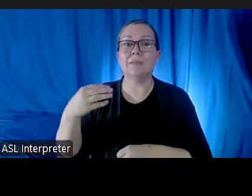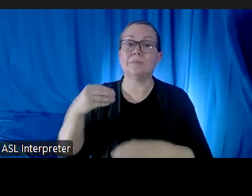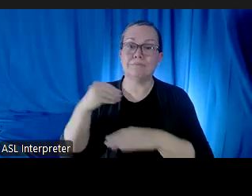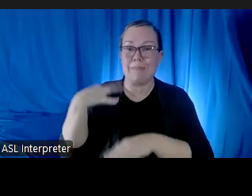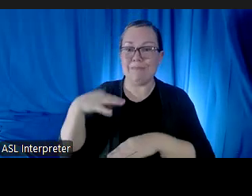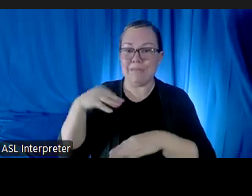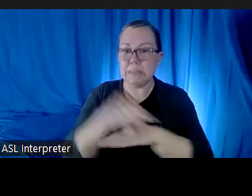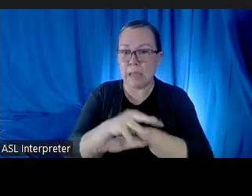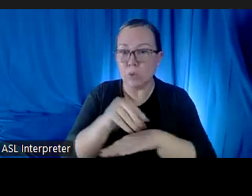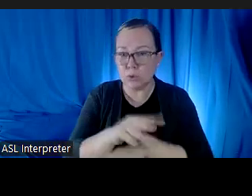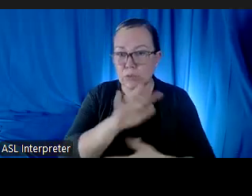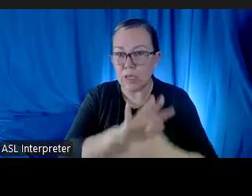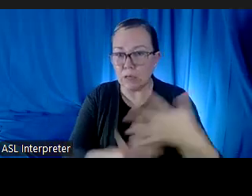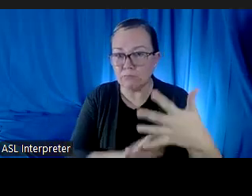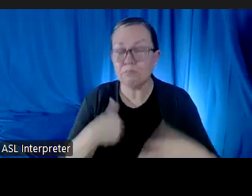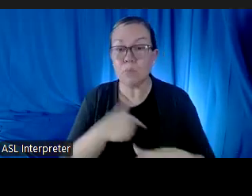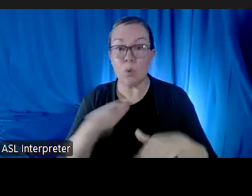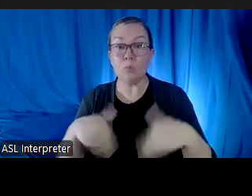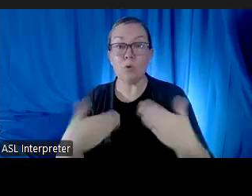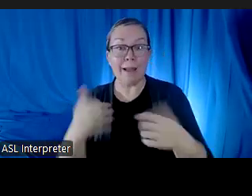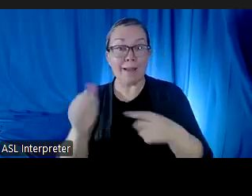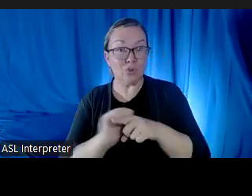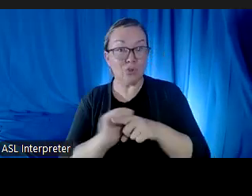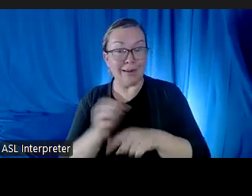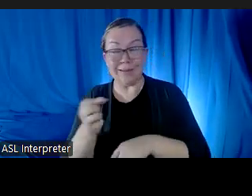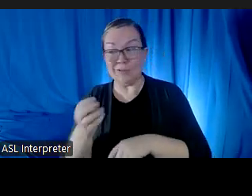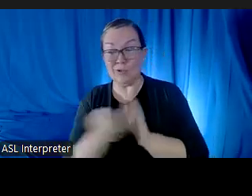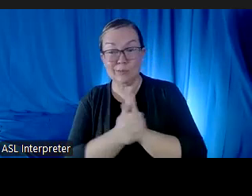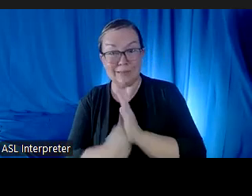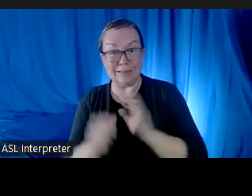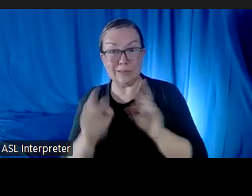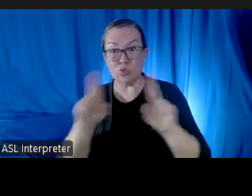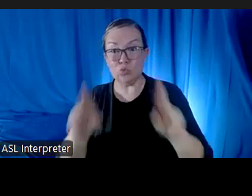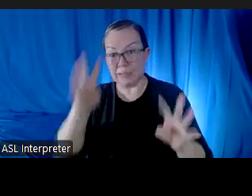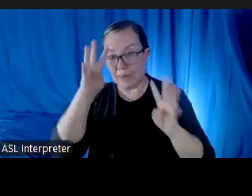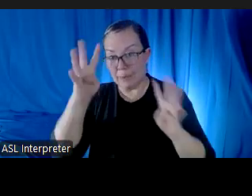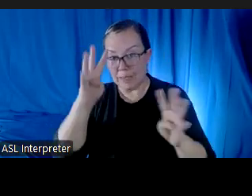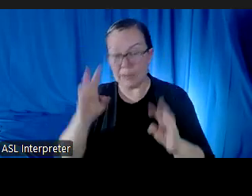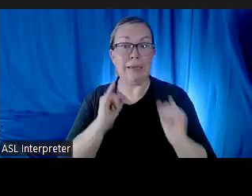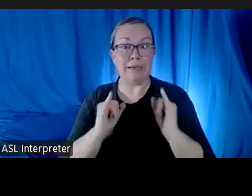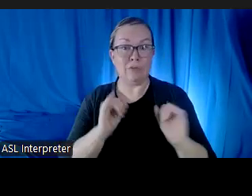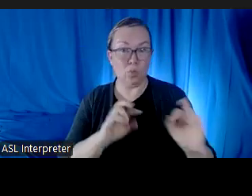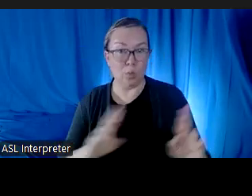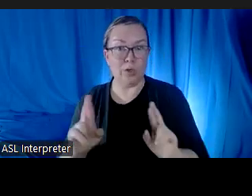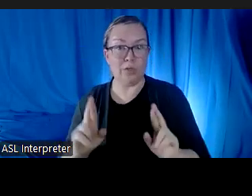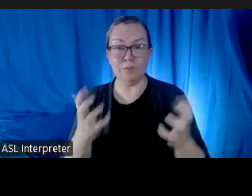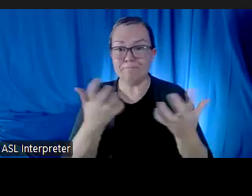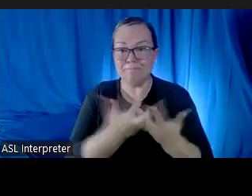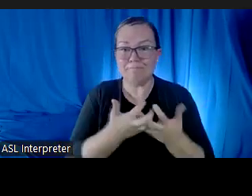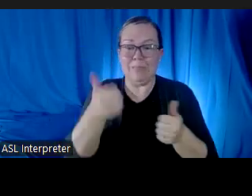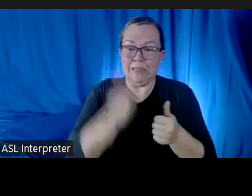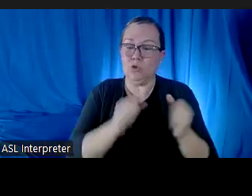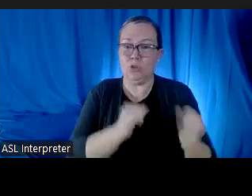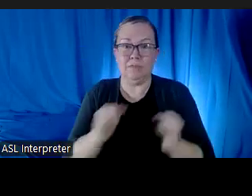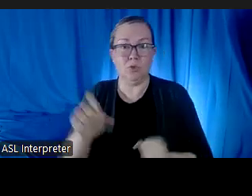counseling. We provide training in job skills, resume building, and interview preparation tailored to each individual's needs. And